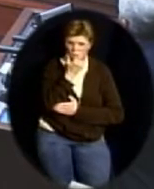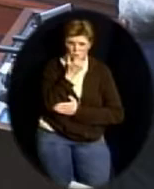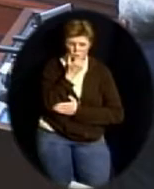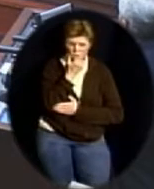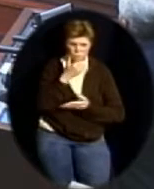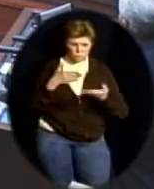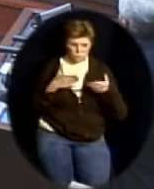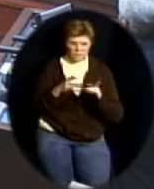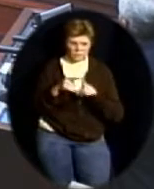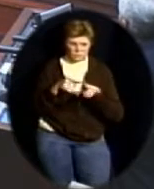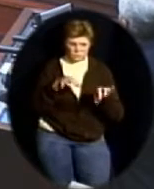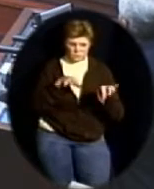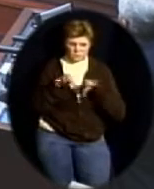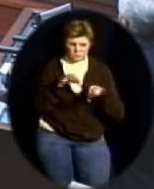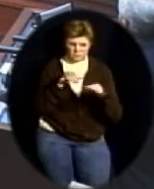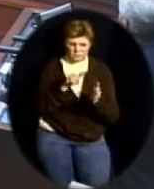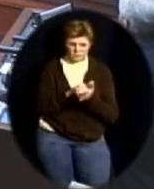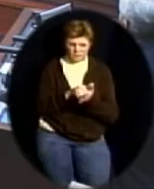keep that in the back of your mind.